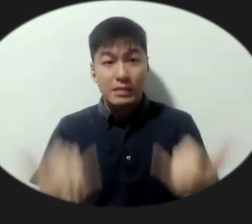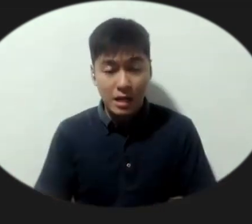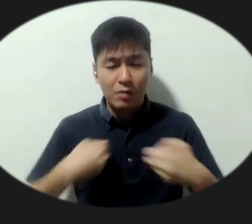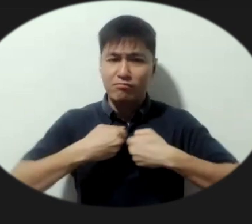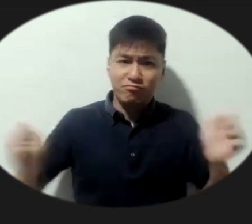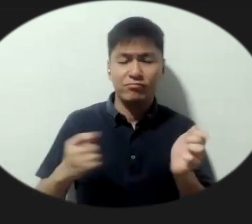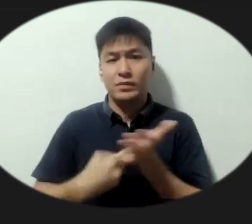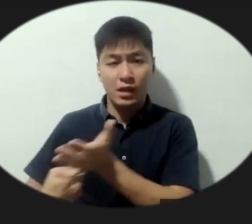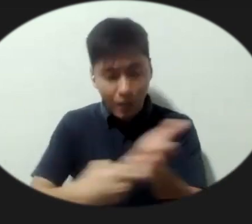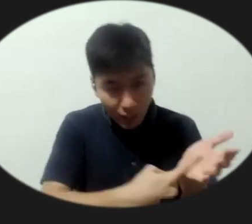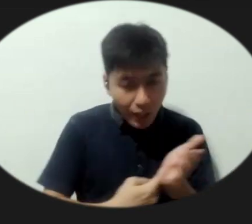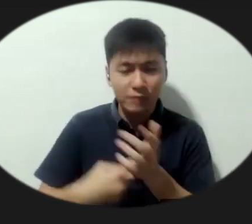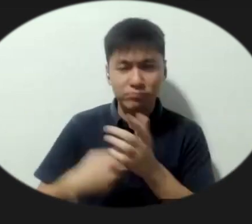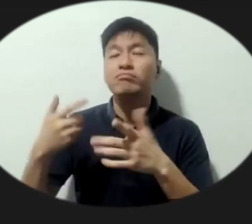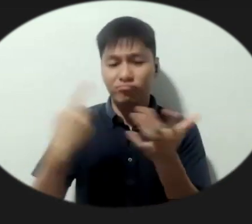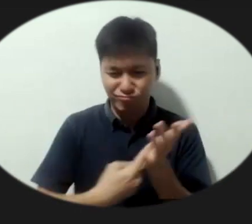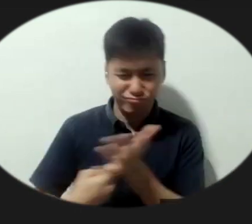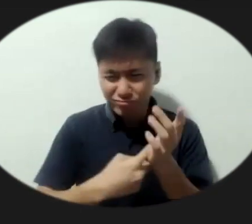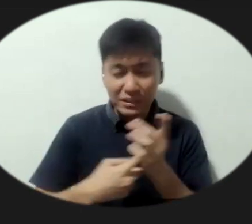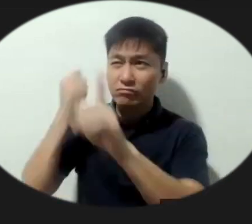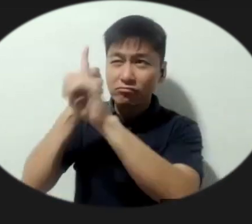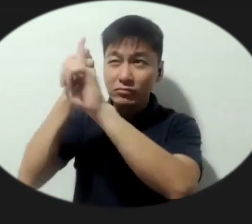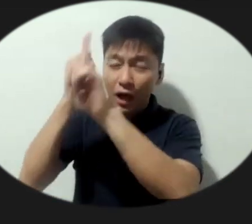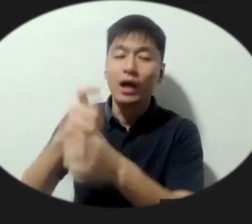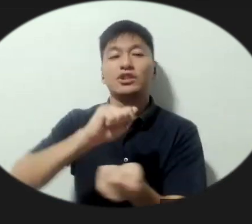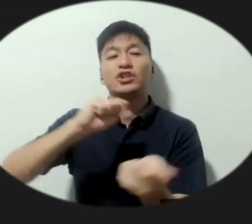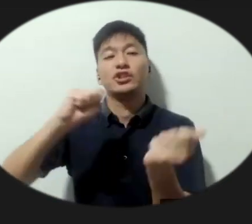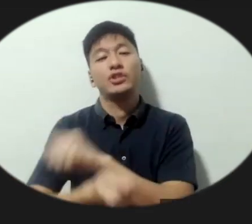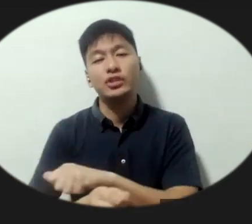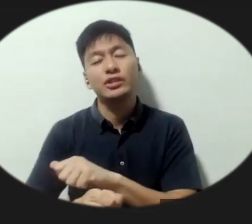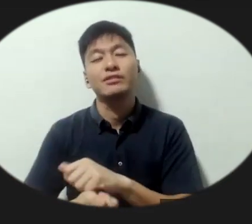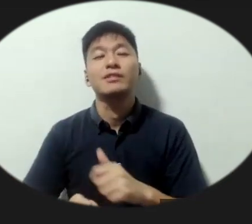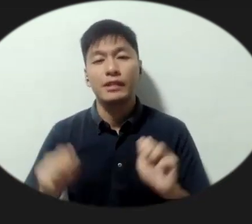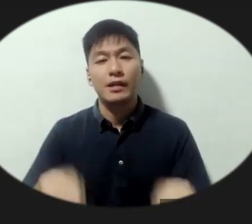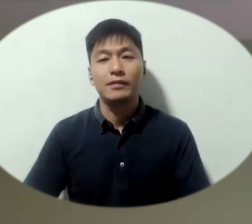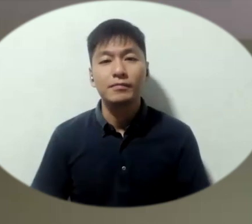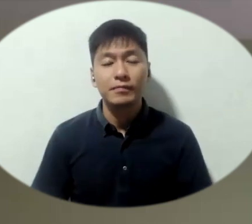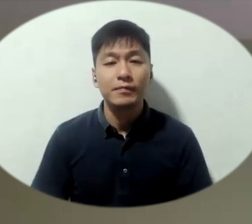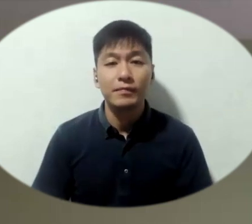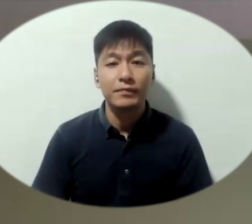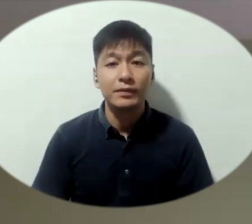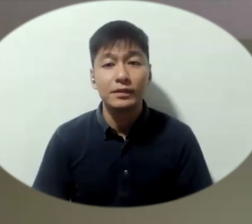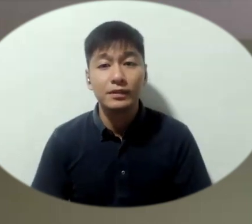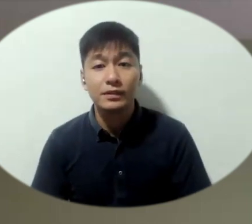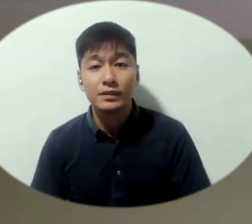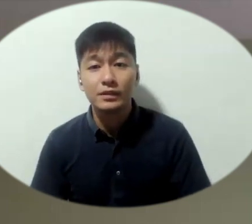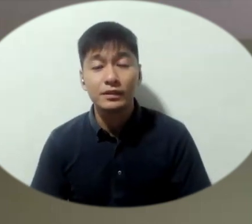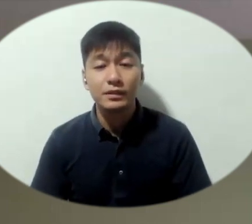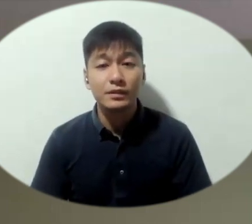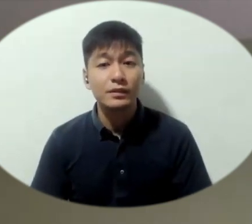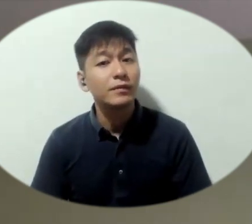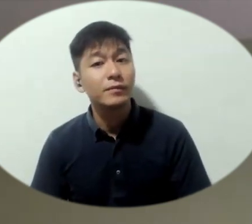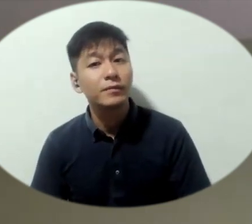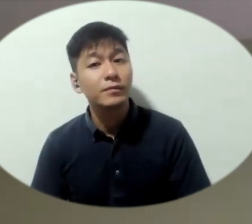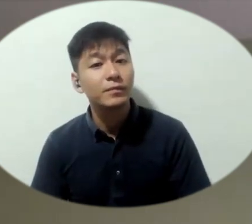the moment, but somebody's listening, and they're going to give the help that you require. Oh, this is the exact reason we